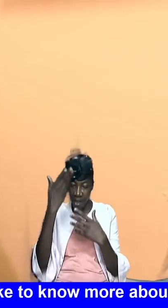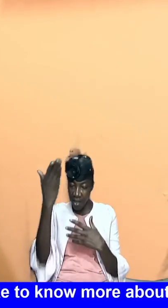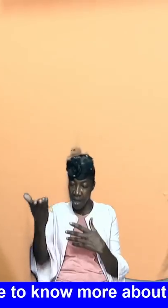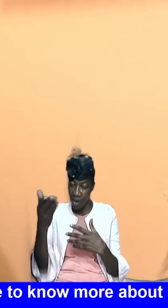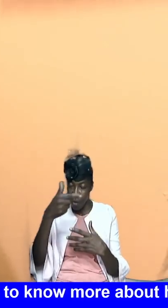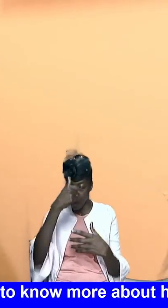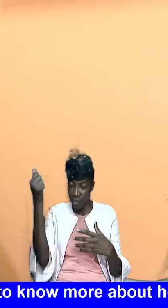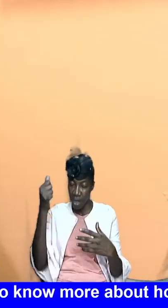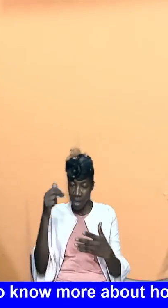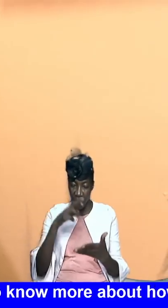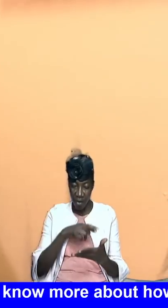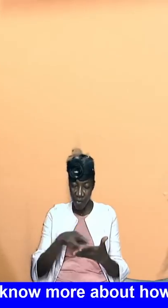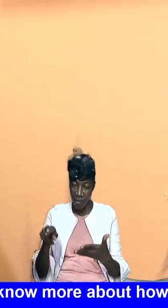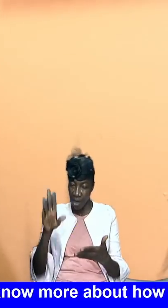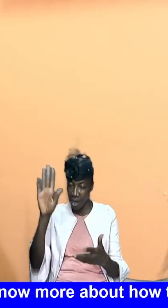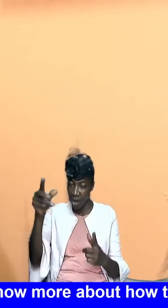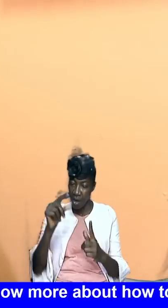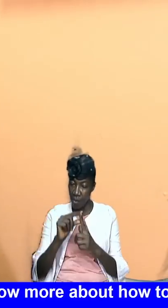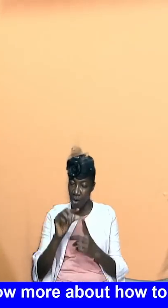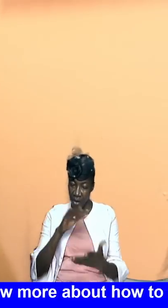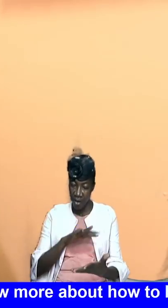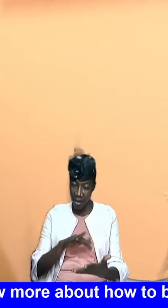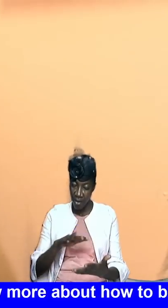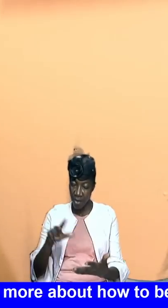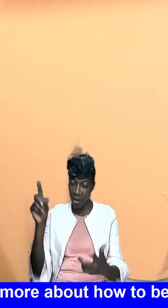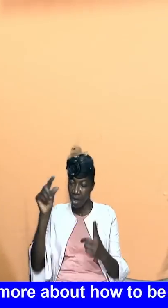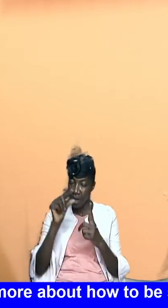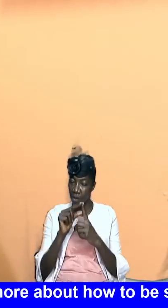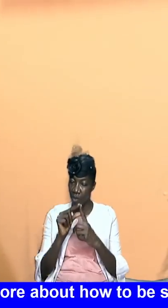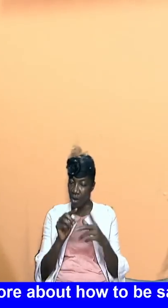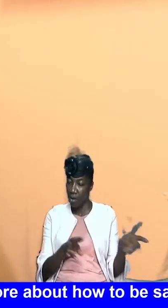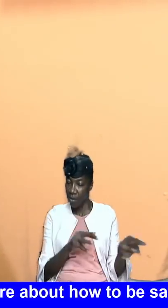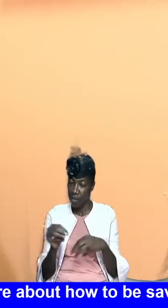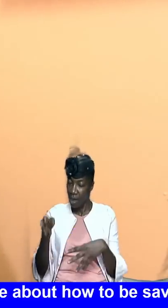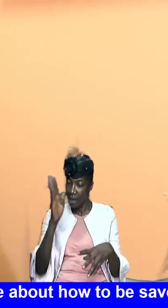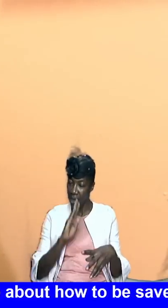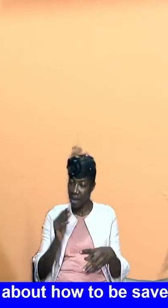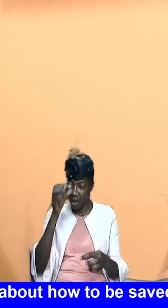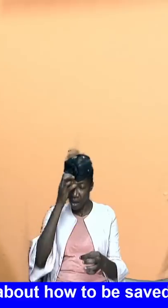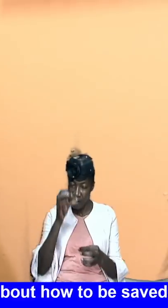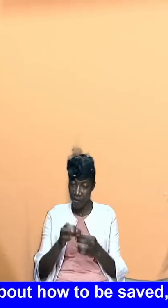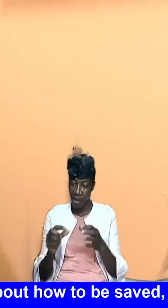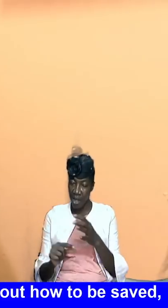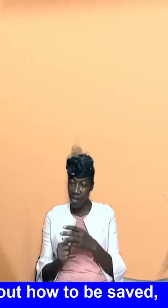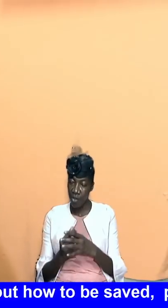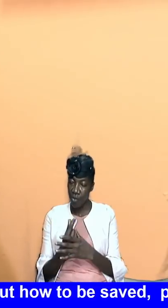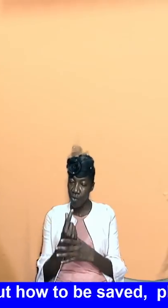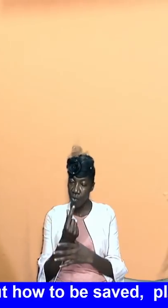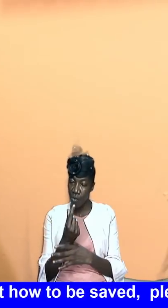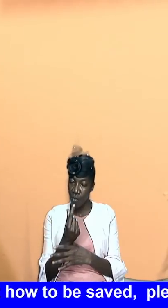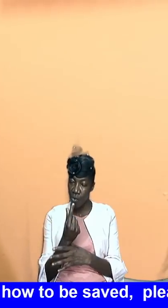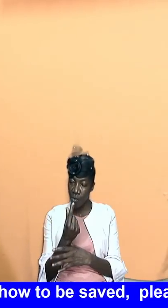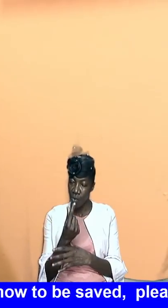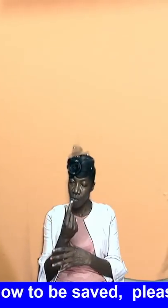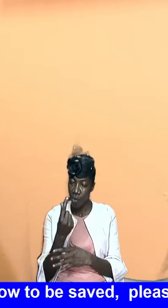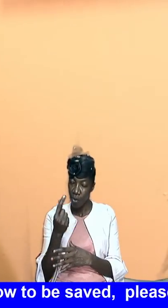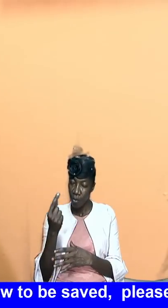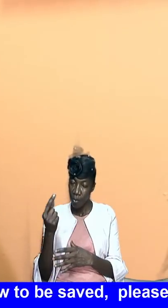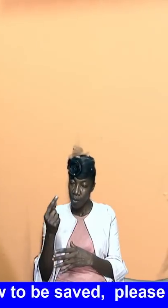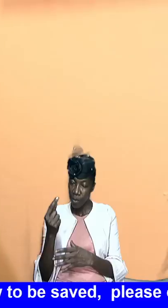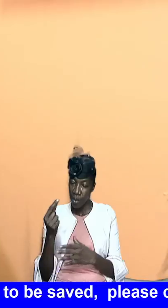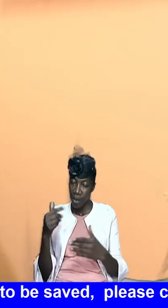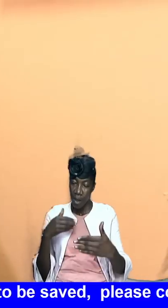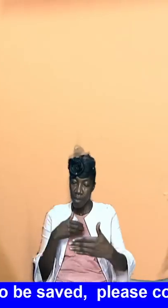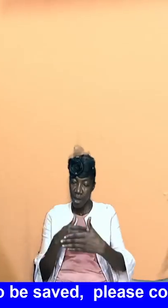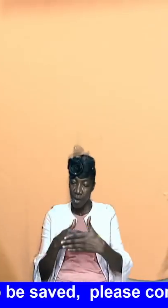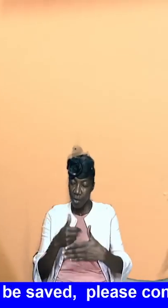just reading your words and studying your words, mighty God, our faith will grow and grow and grow, and we will be